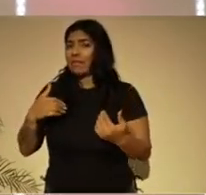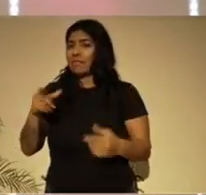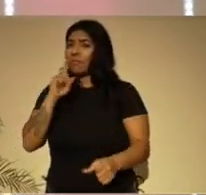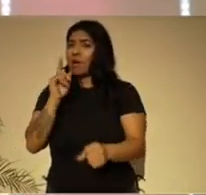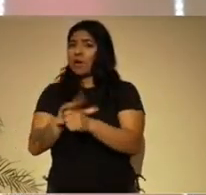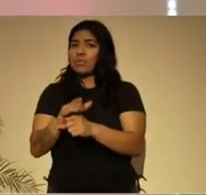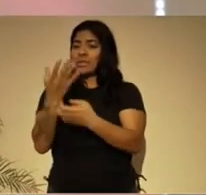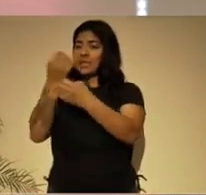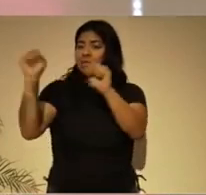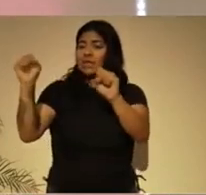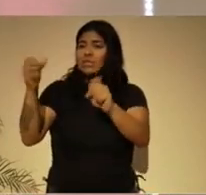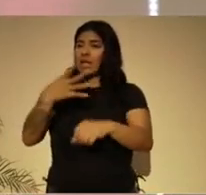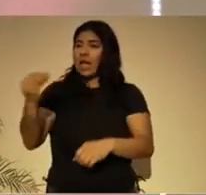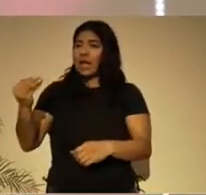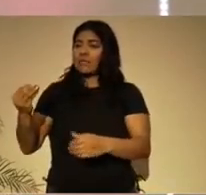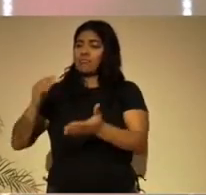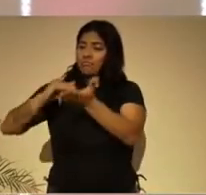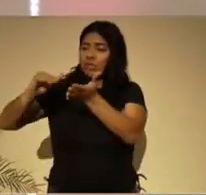redemption.